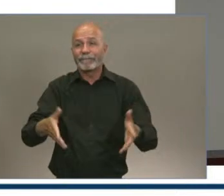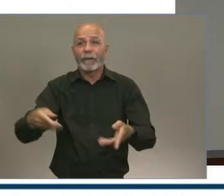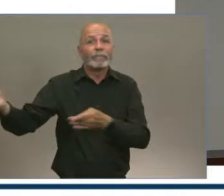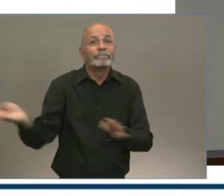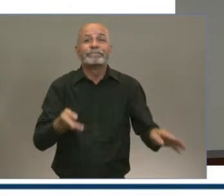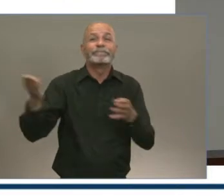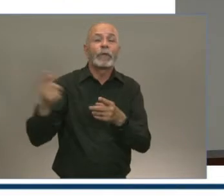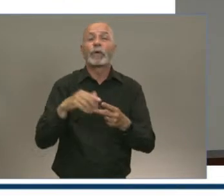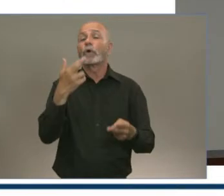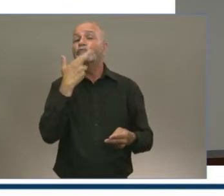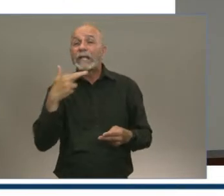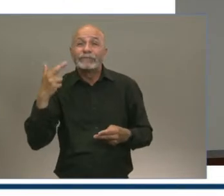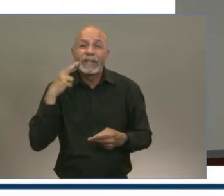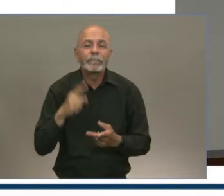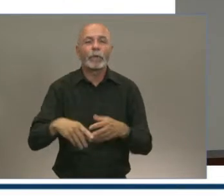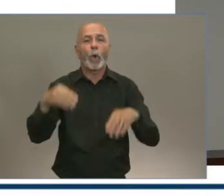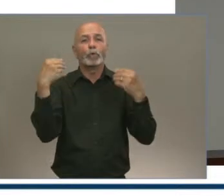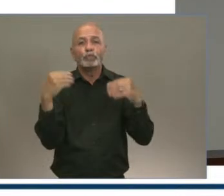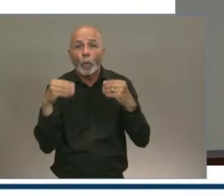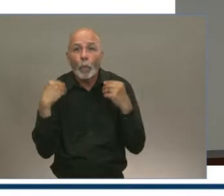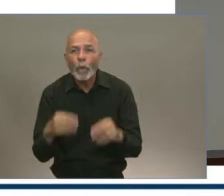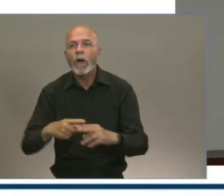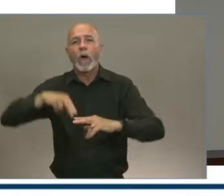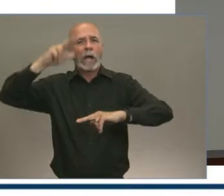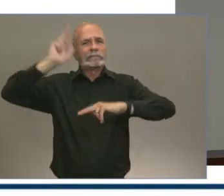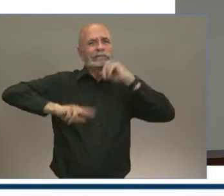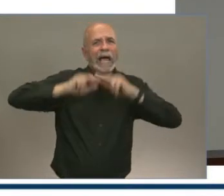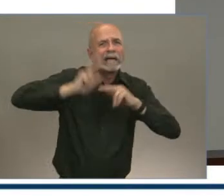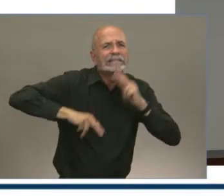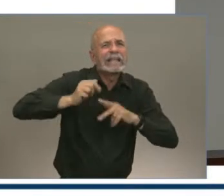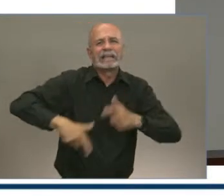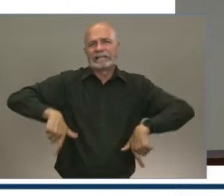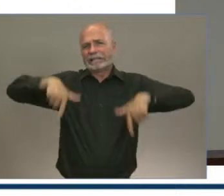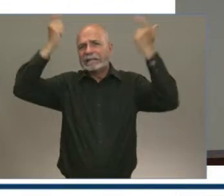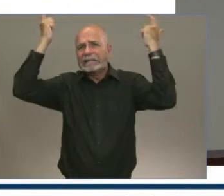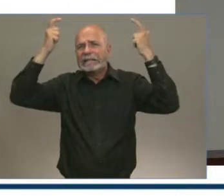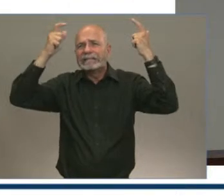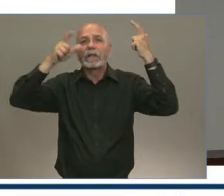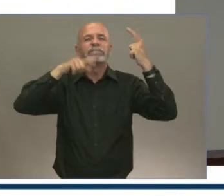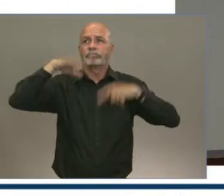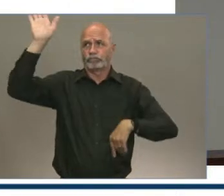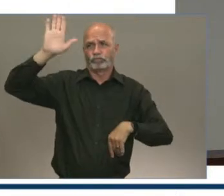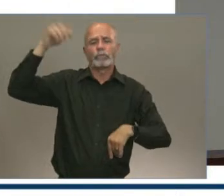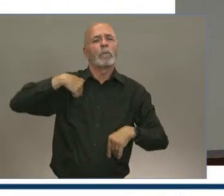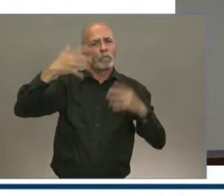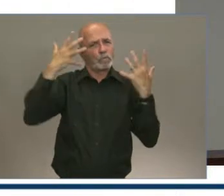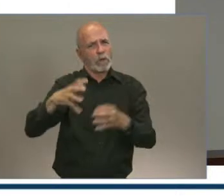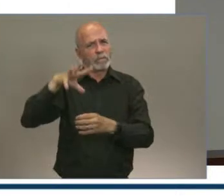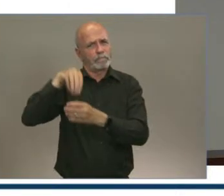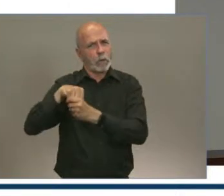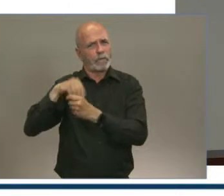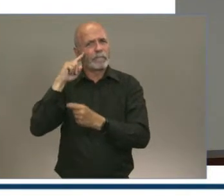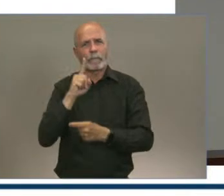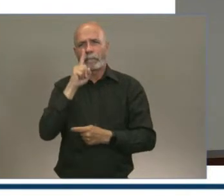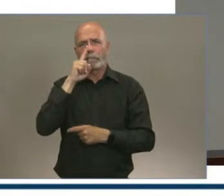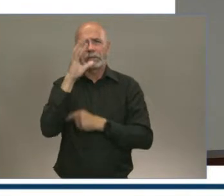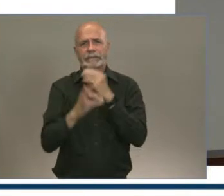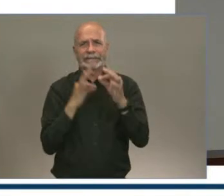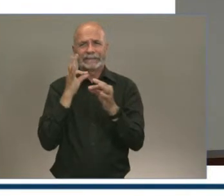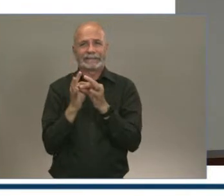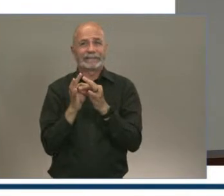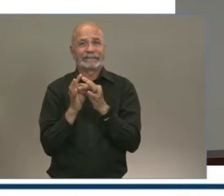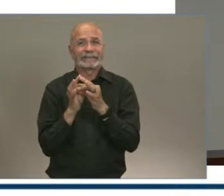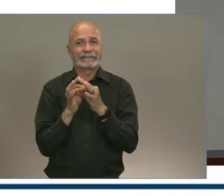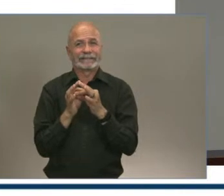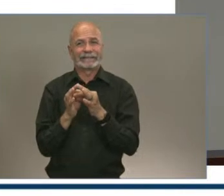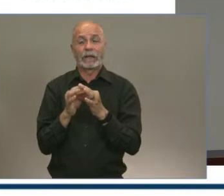transportation, and construction firms involved so far. What brings them together is knowing that regular testing is good for their